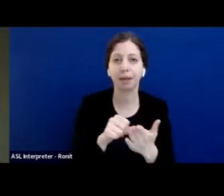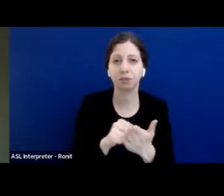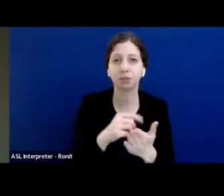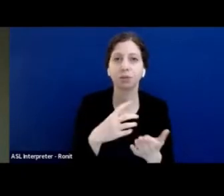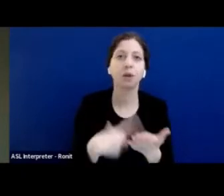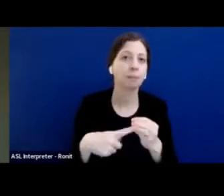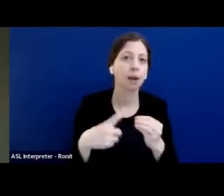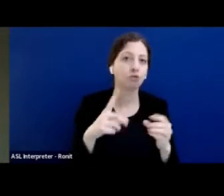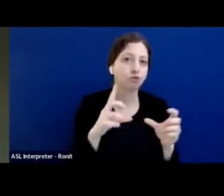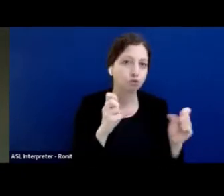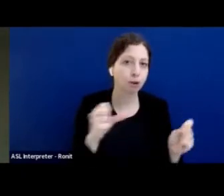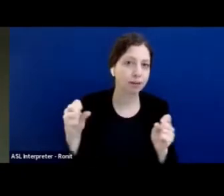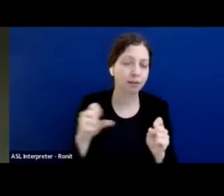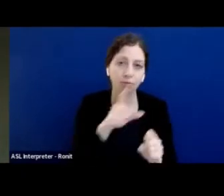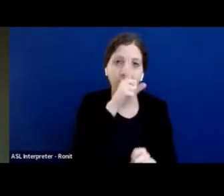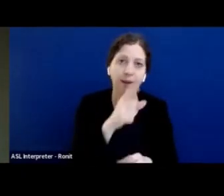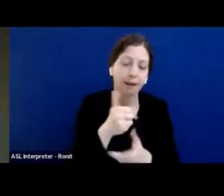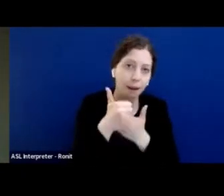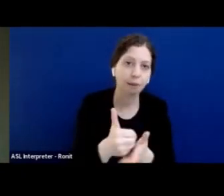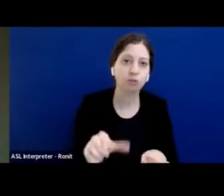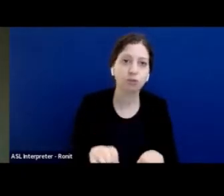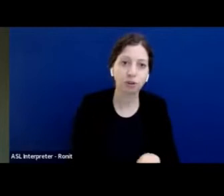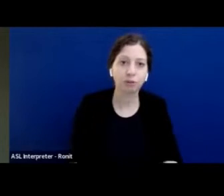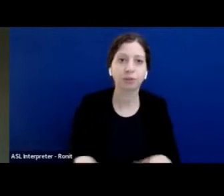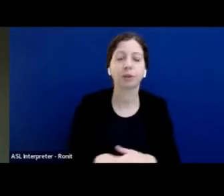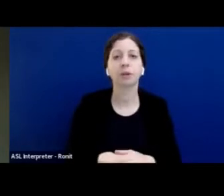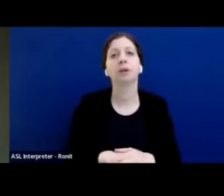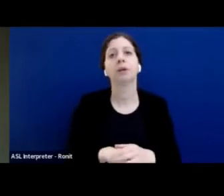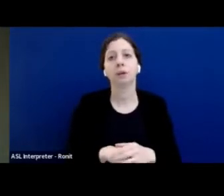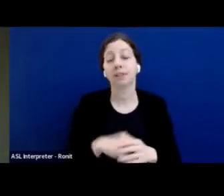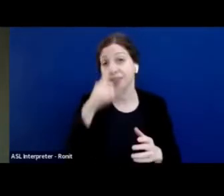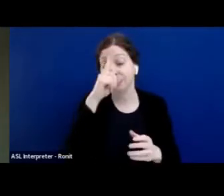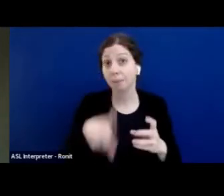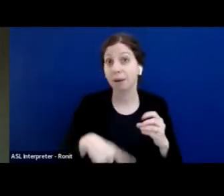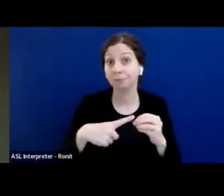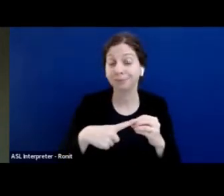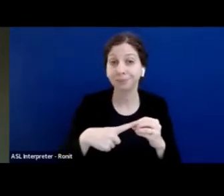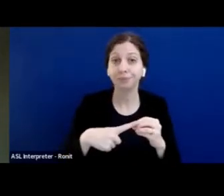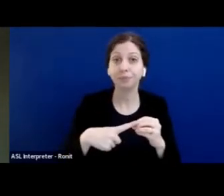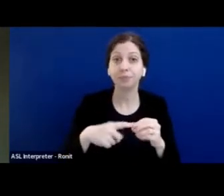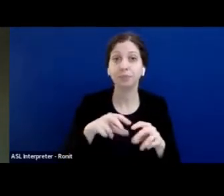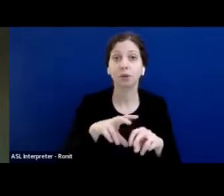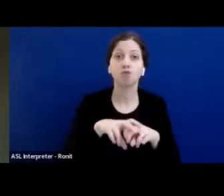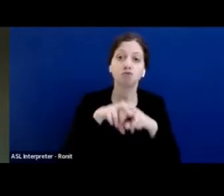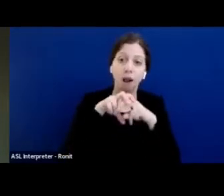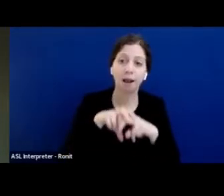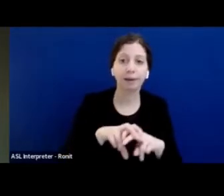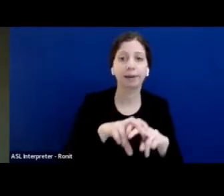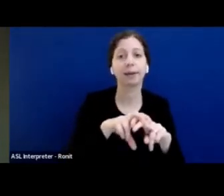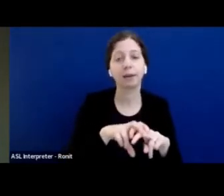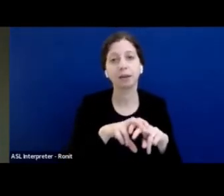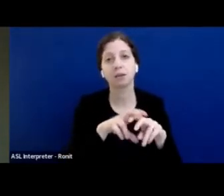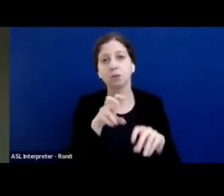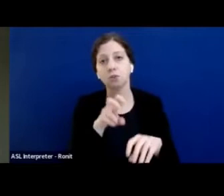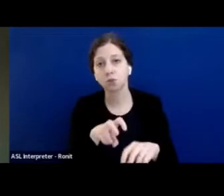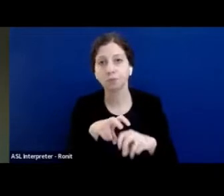some strategies that can really help children. And when we think about rocking and swinging and humming and playing